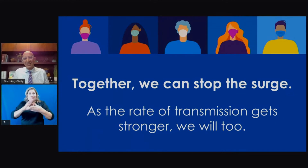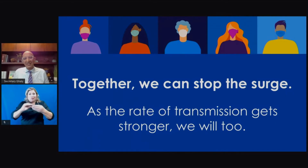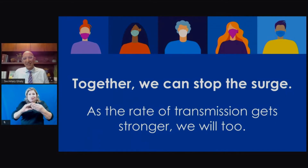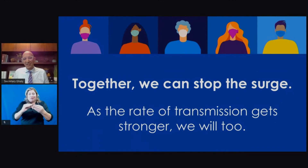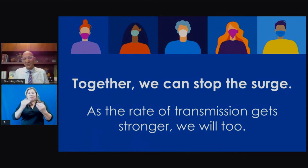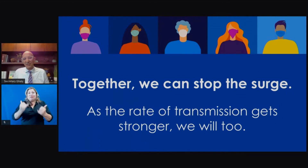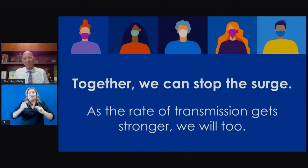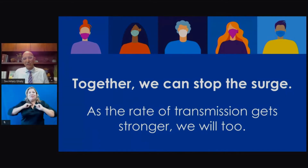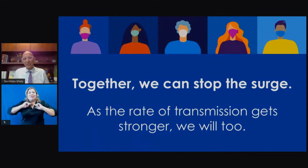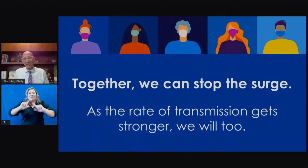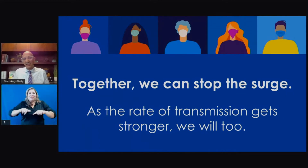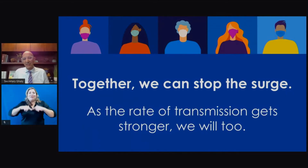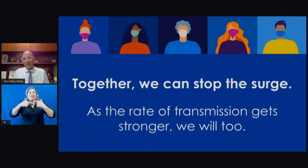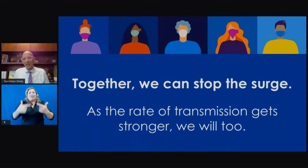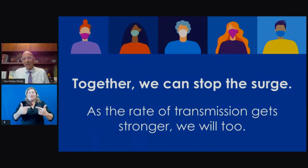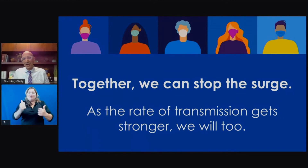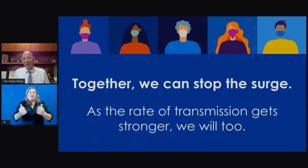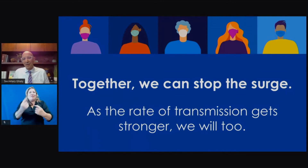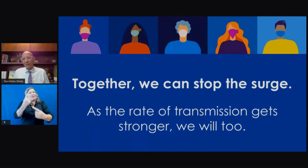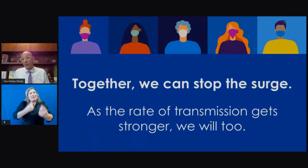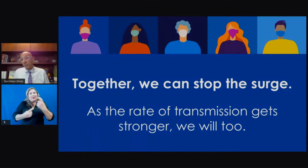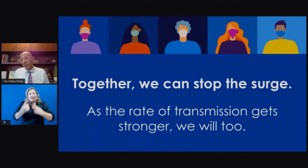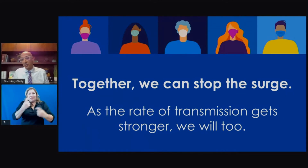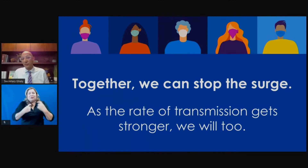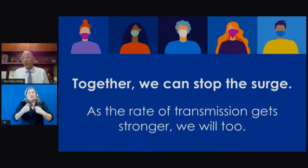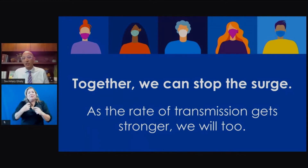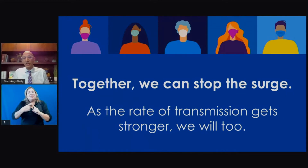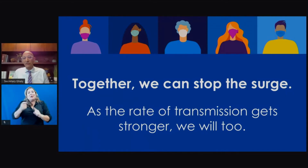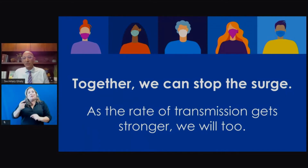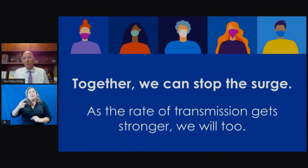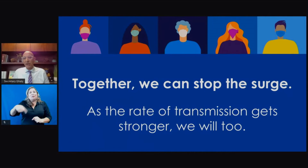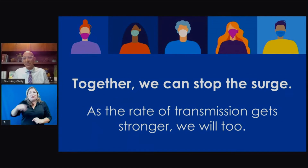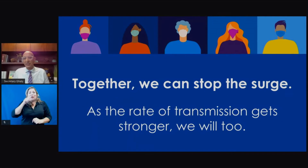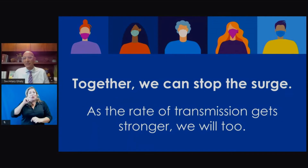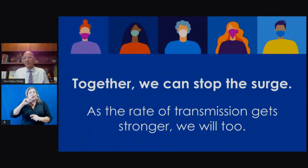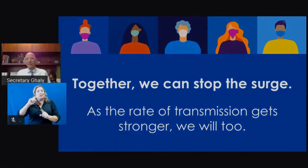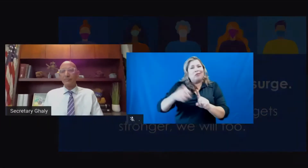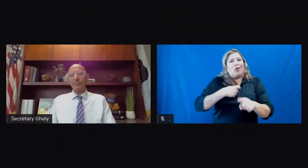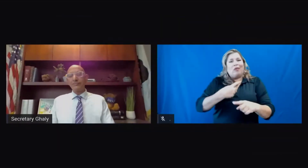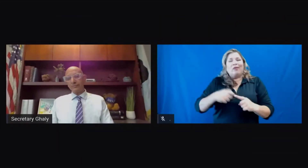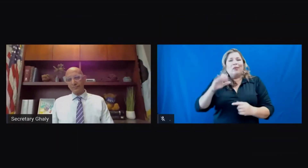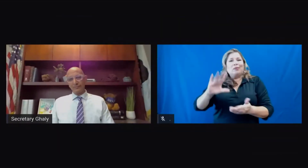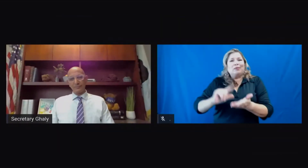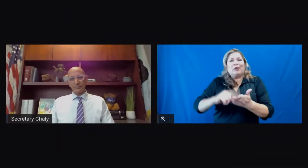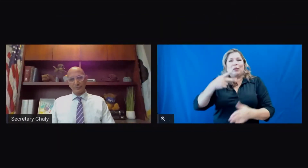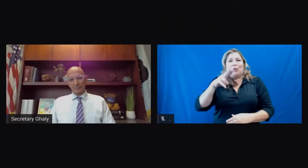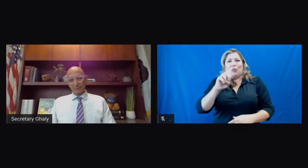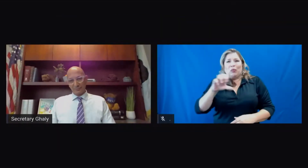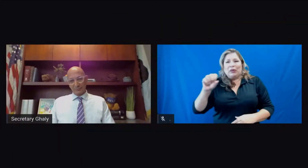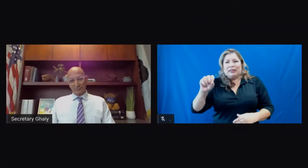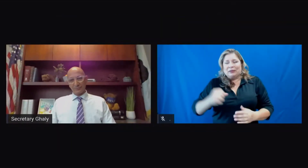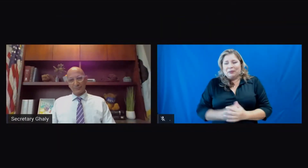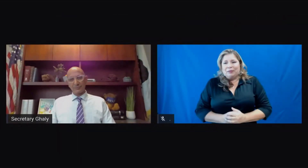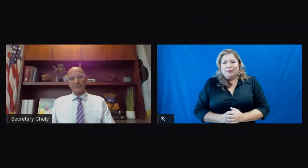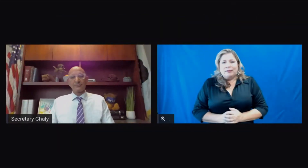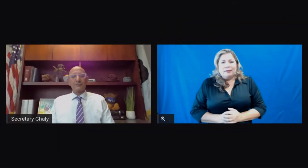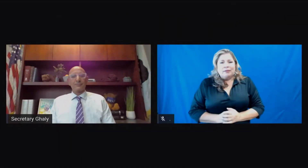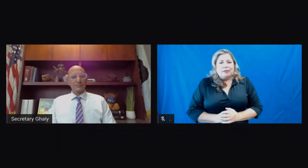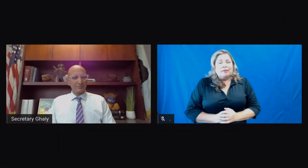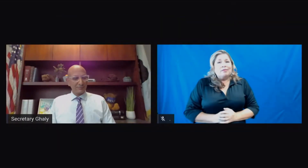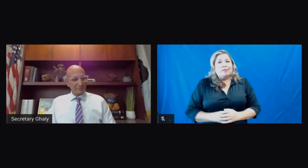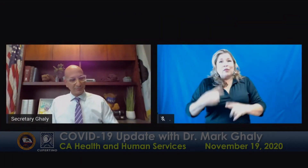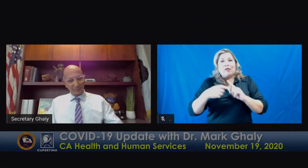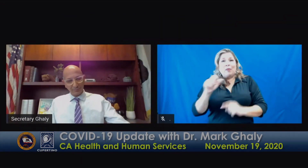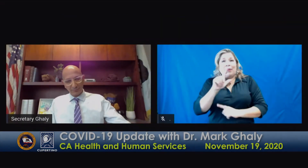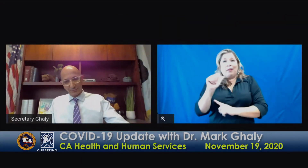related to today's announcement and presentation from those who've called in from the press. Phil Willen, Los Angeles